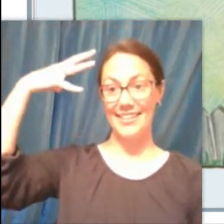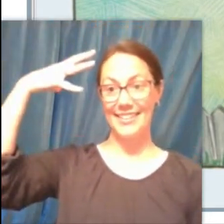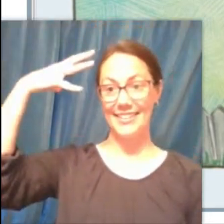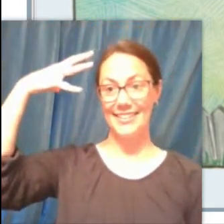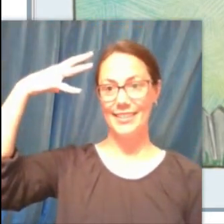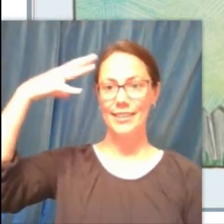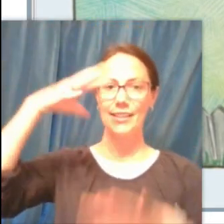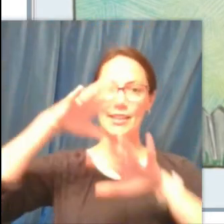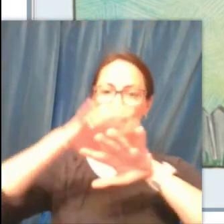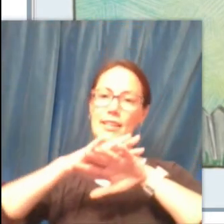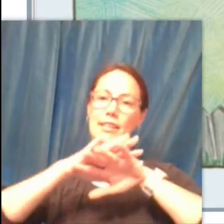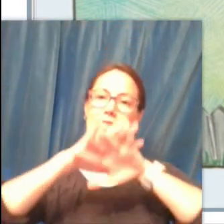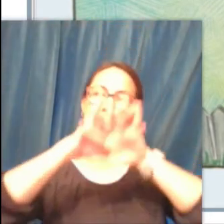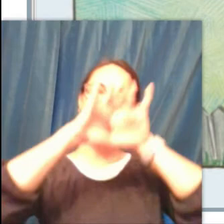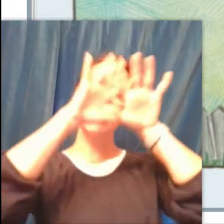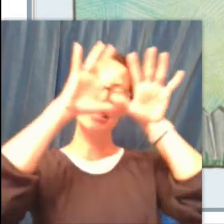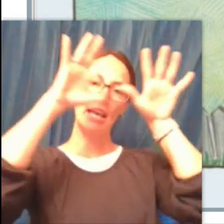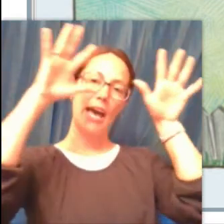Sun,